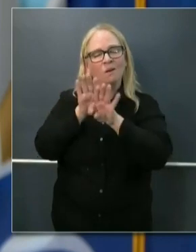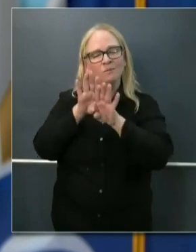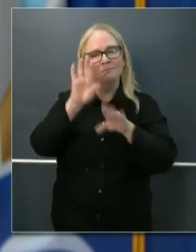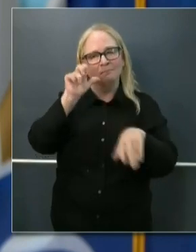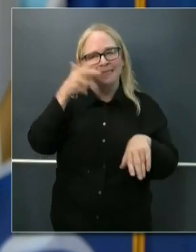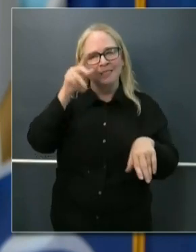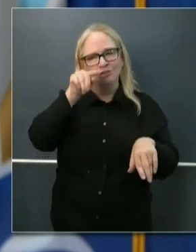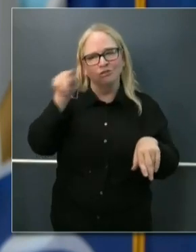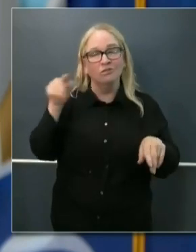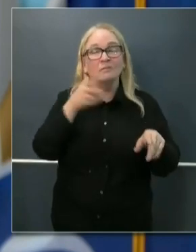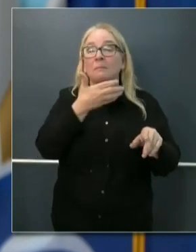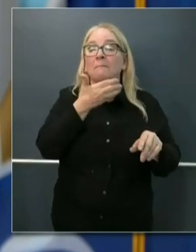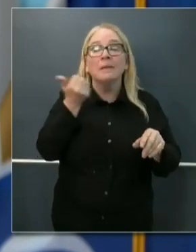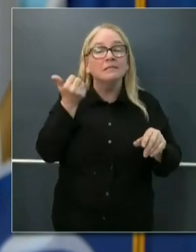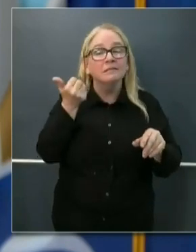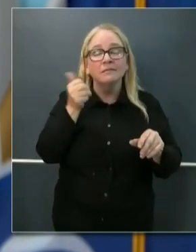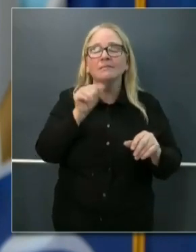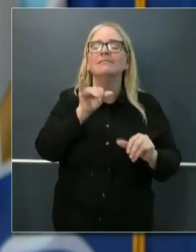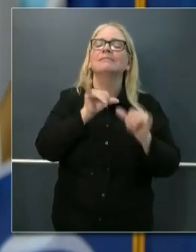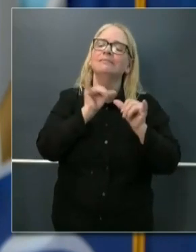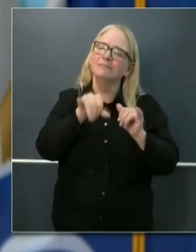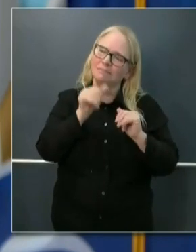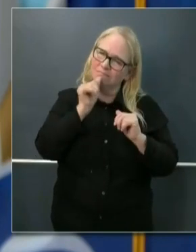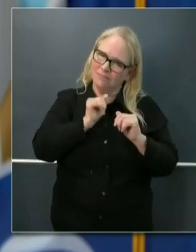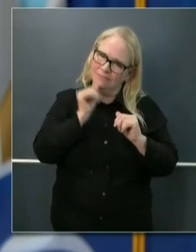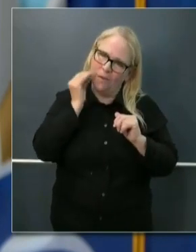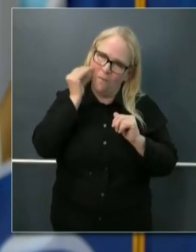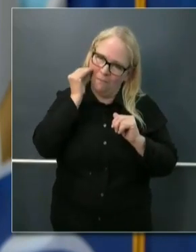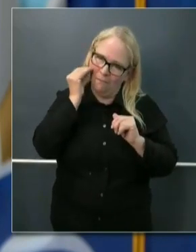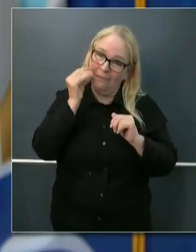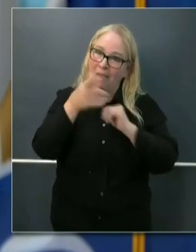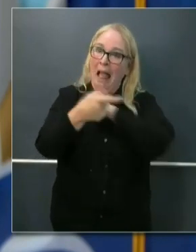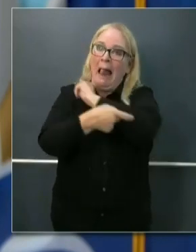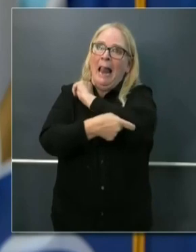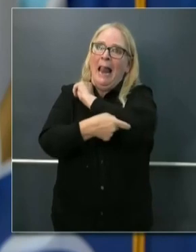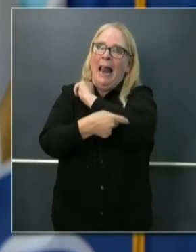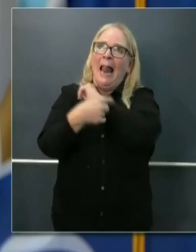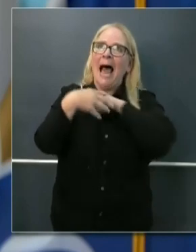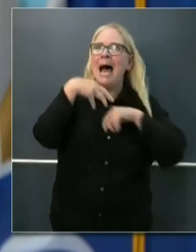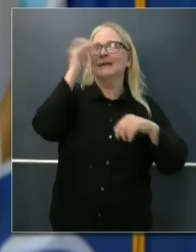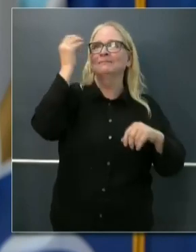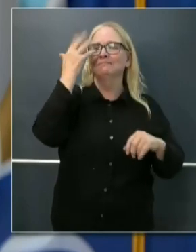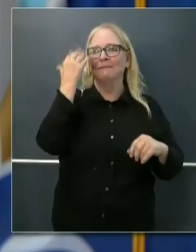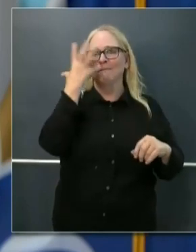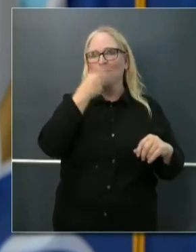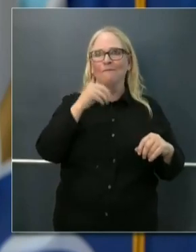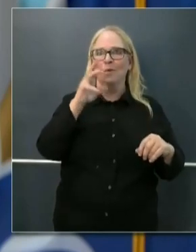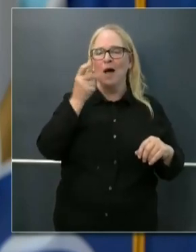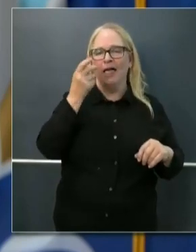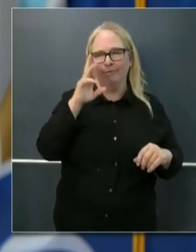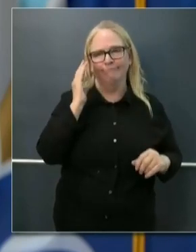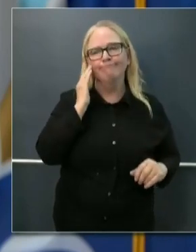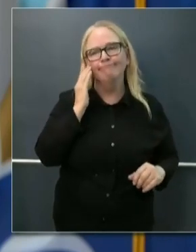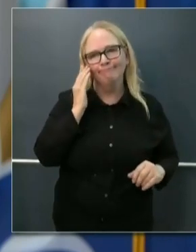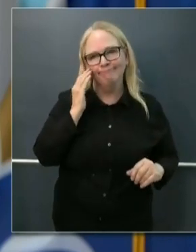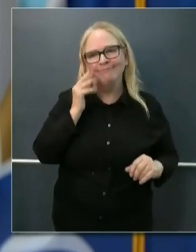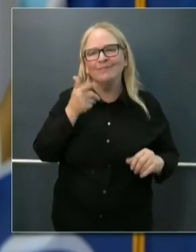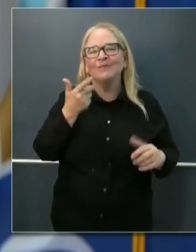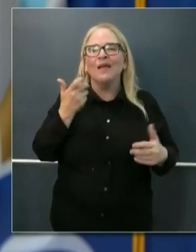their best through this difficult weekend where your temptation is higher to want to